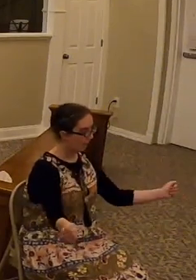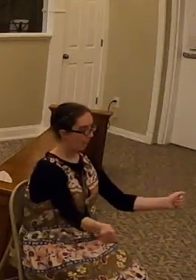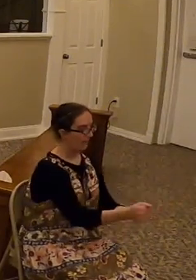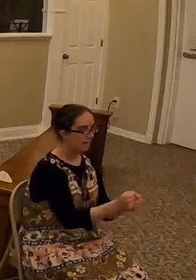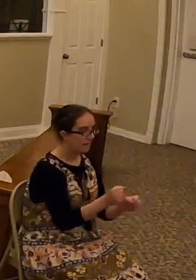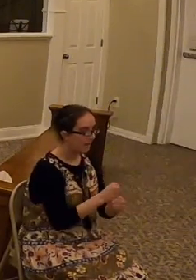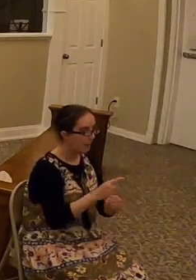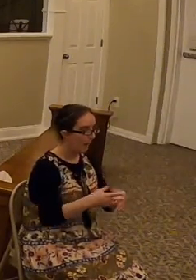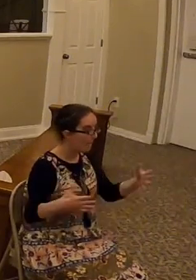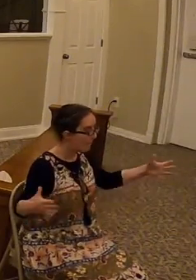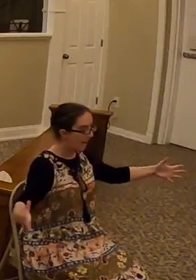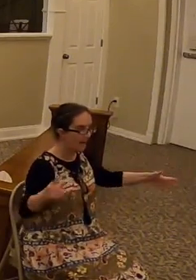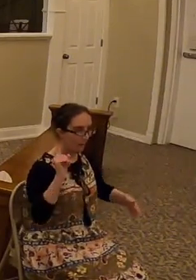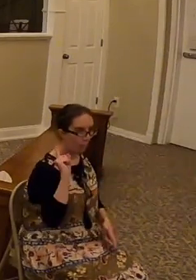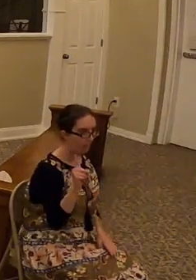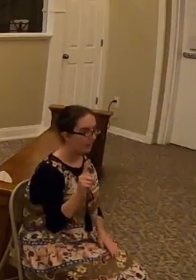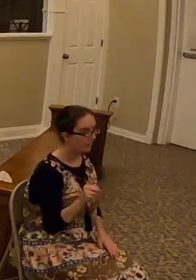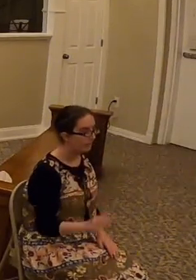all together and make one big one?